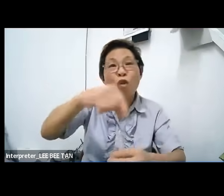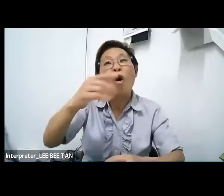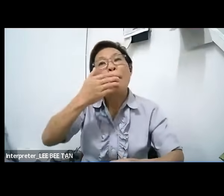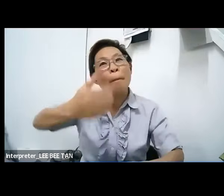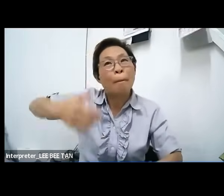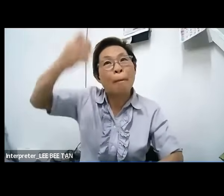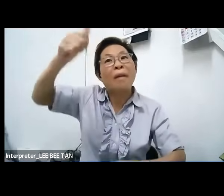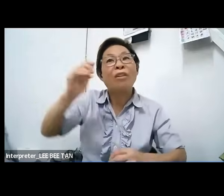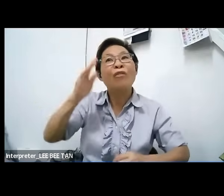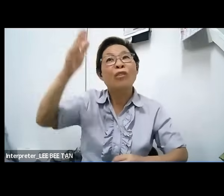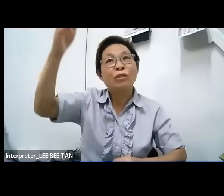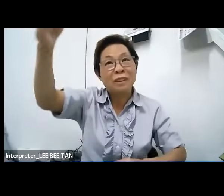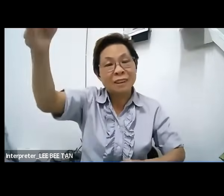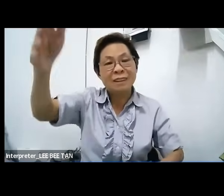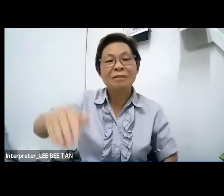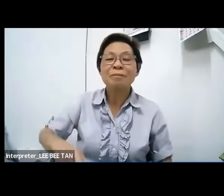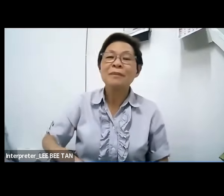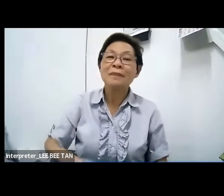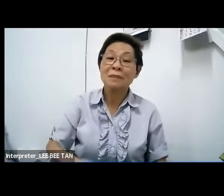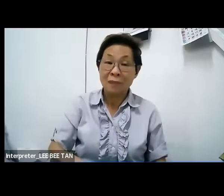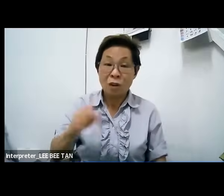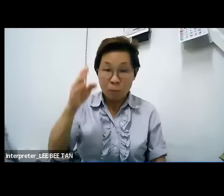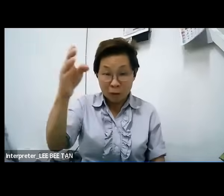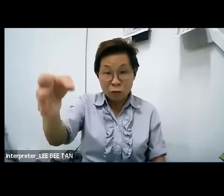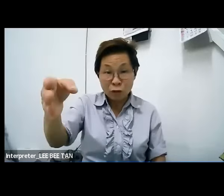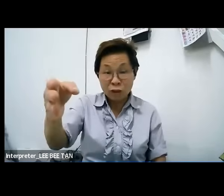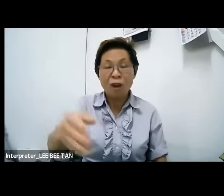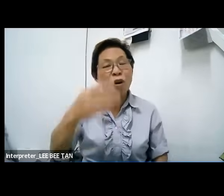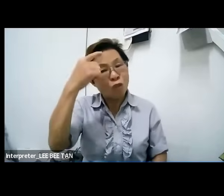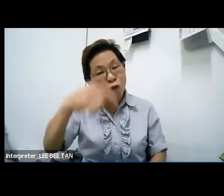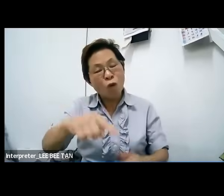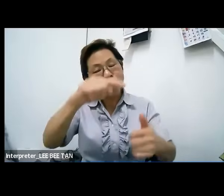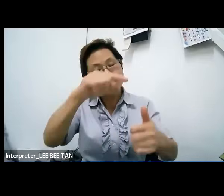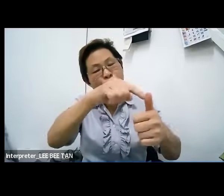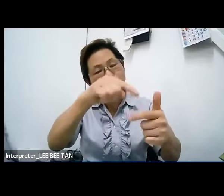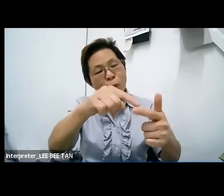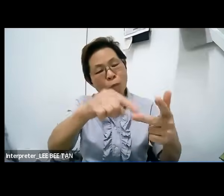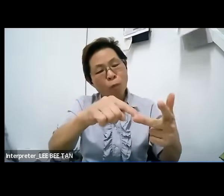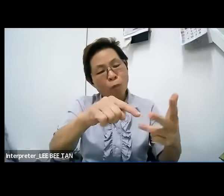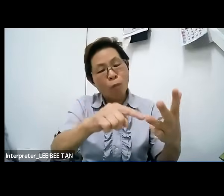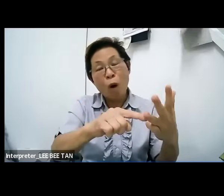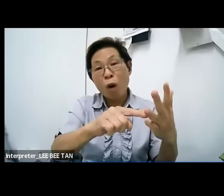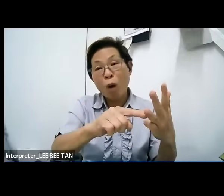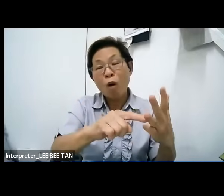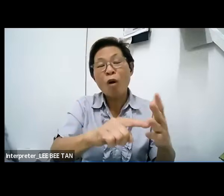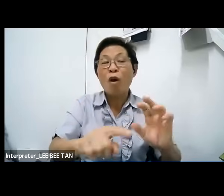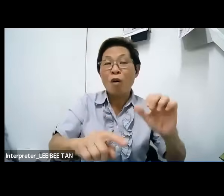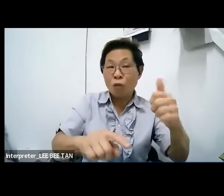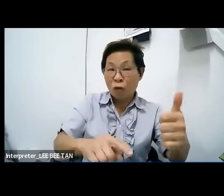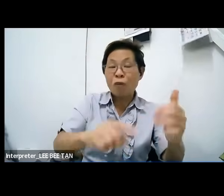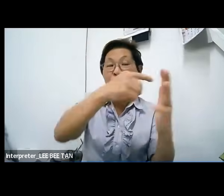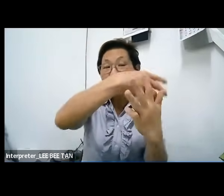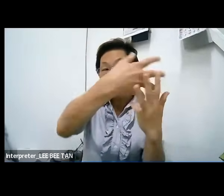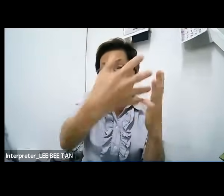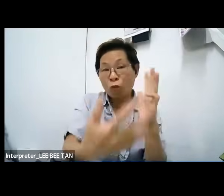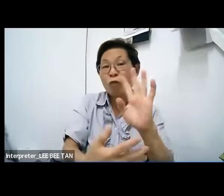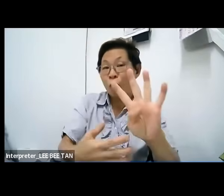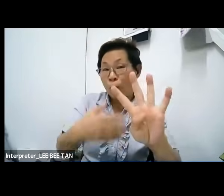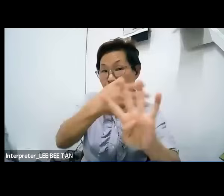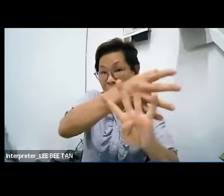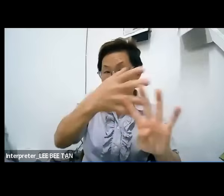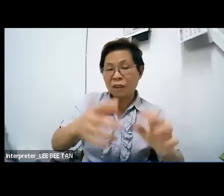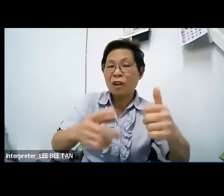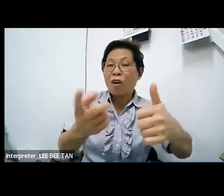future. Therefore, for the 4th session or the 4th episode, once we talk about